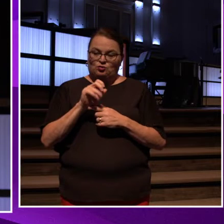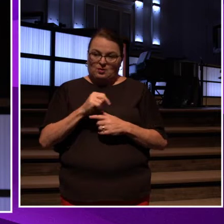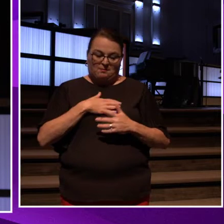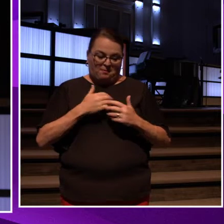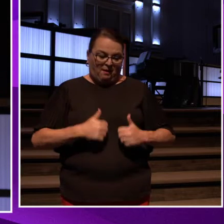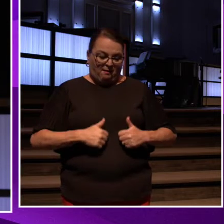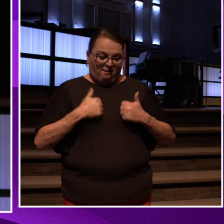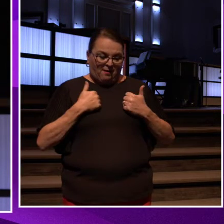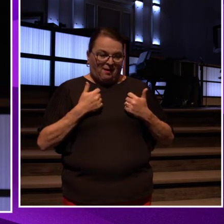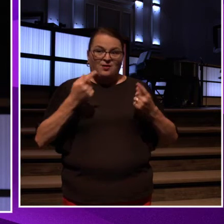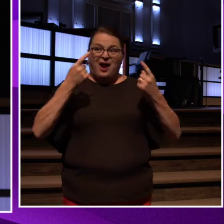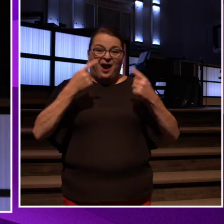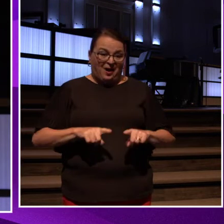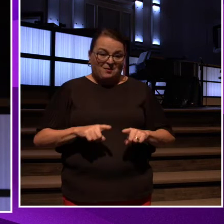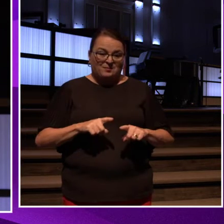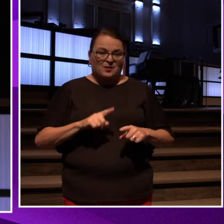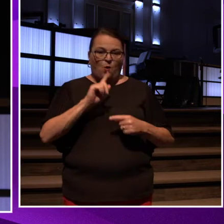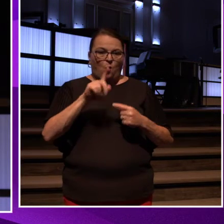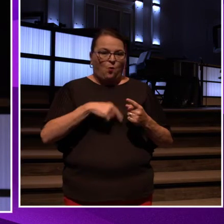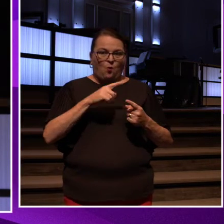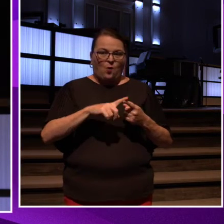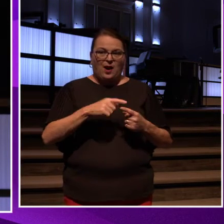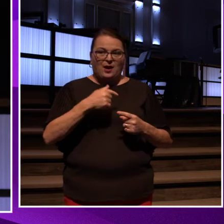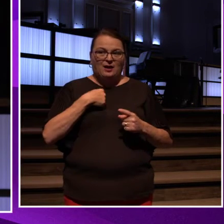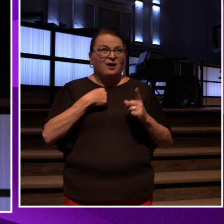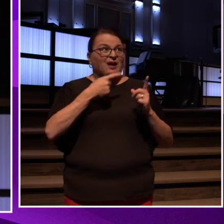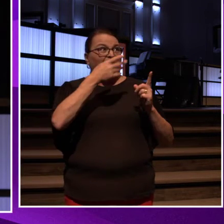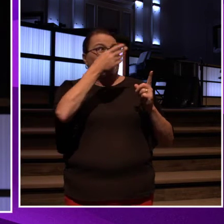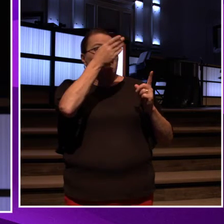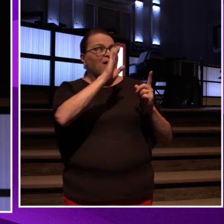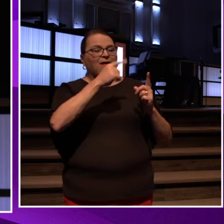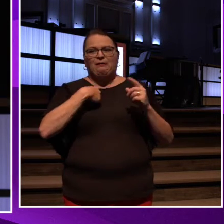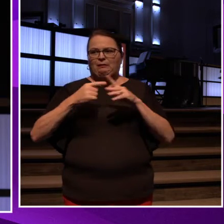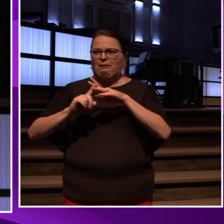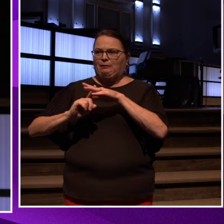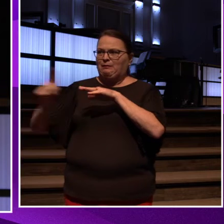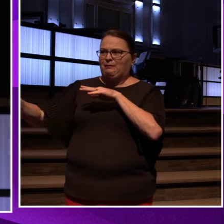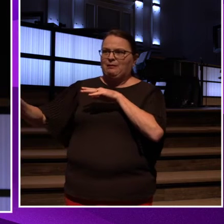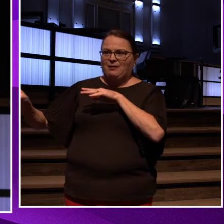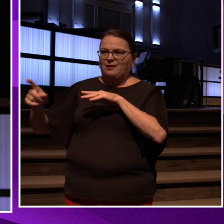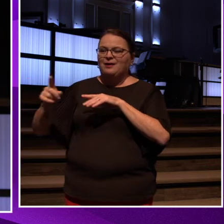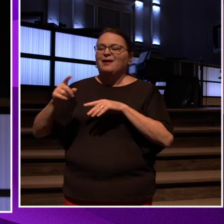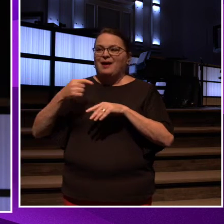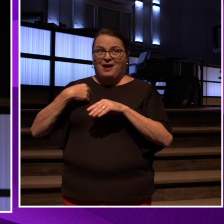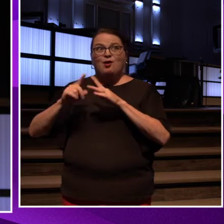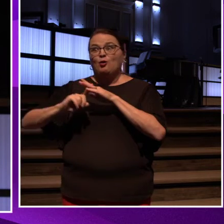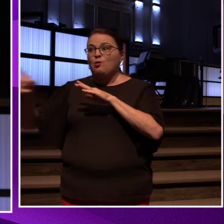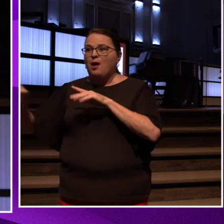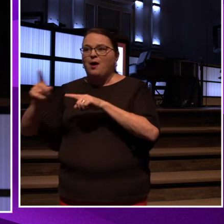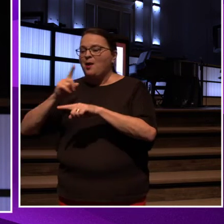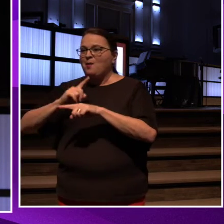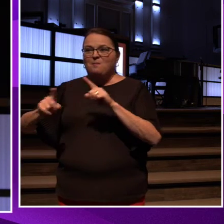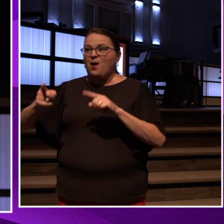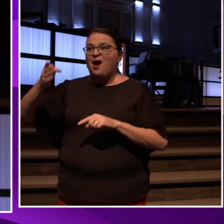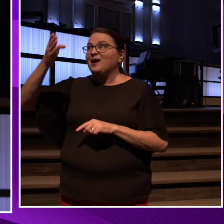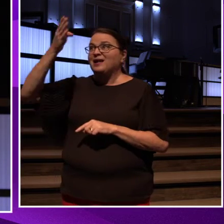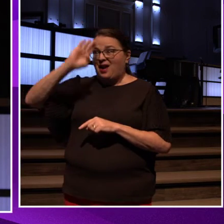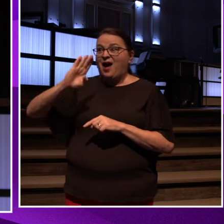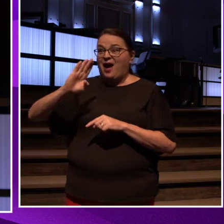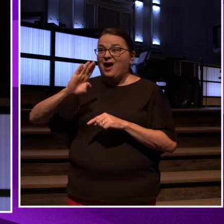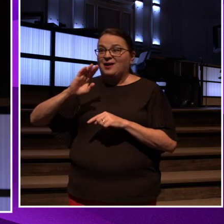happened when I was kind of running from God. And one day I was running from God, but God had other plans, and I ran right into a church